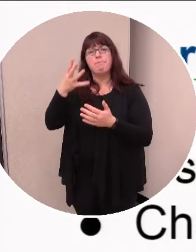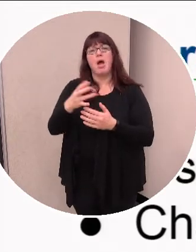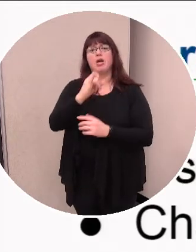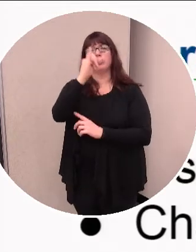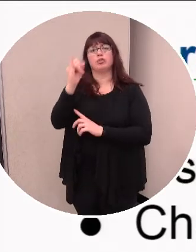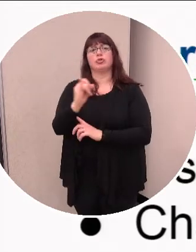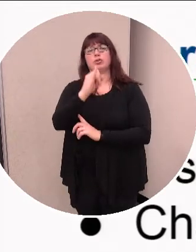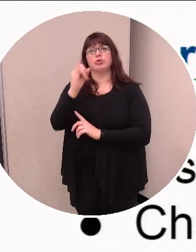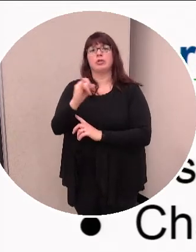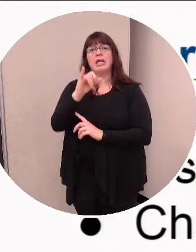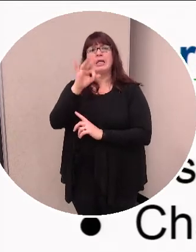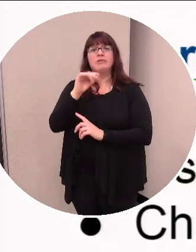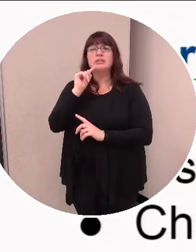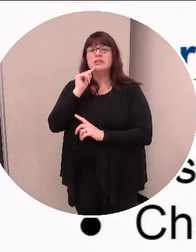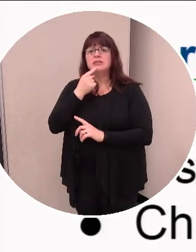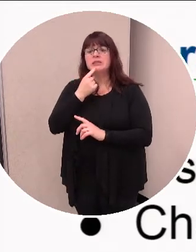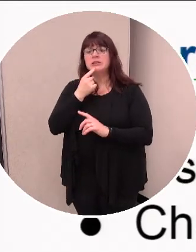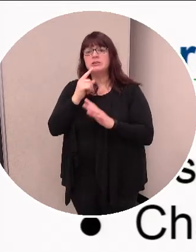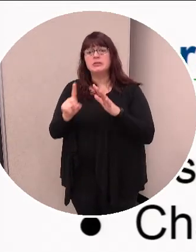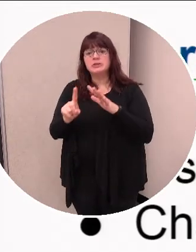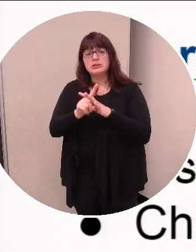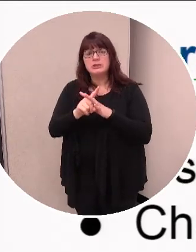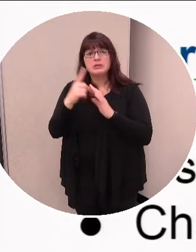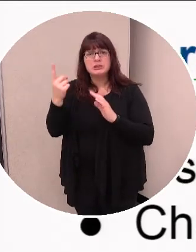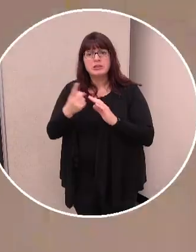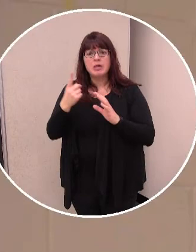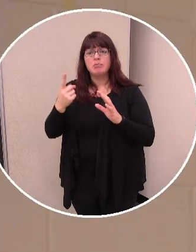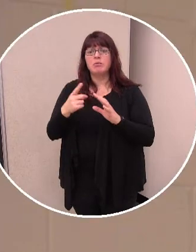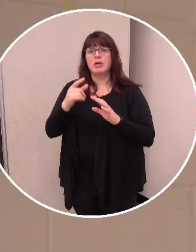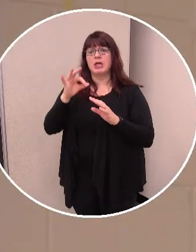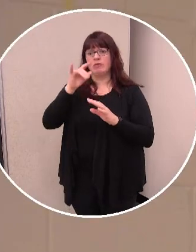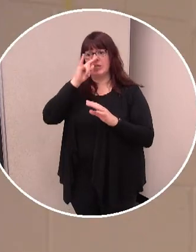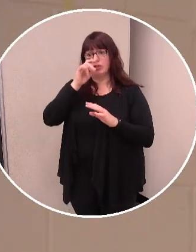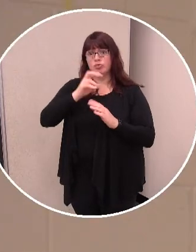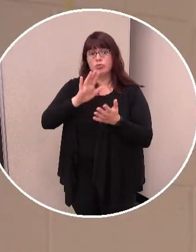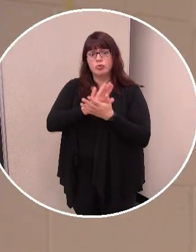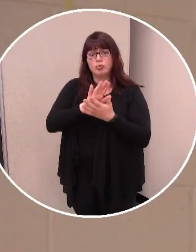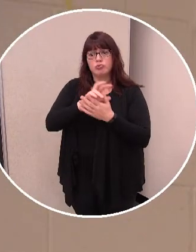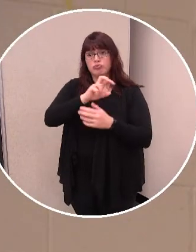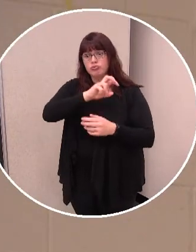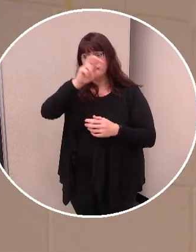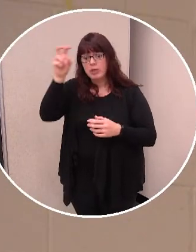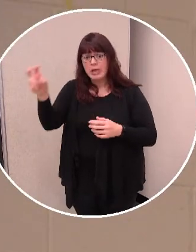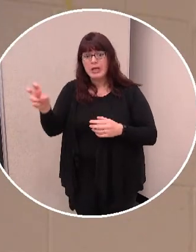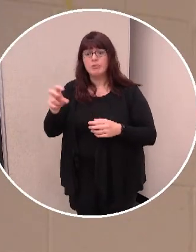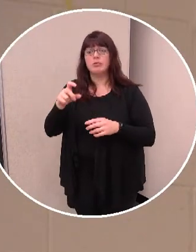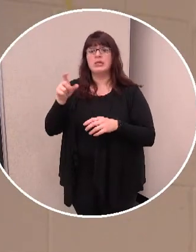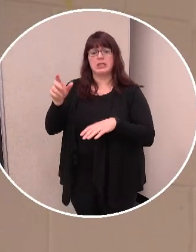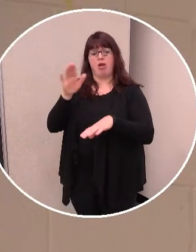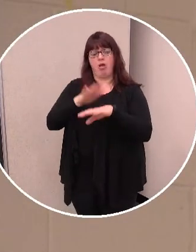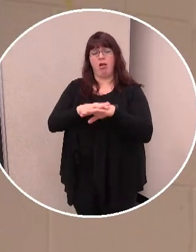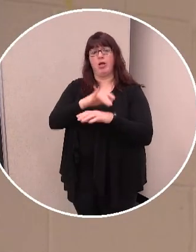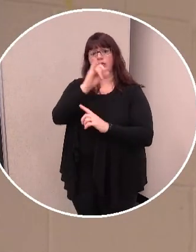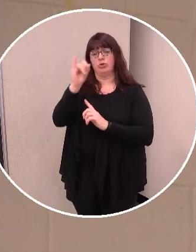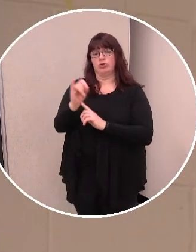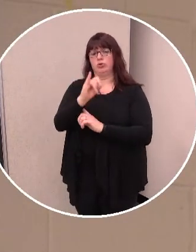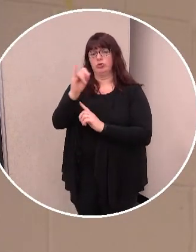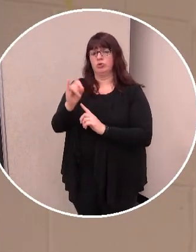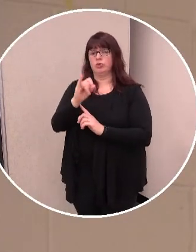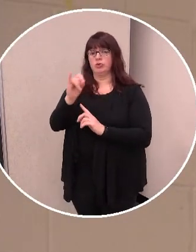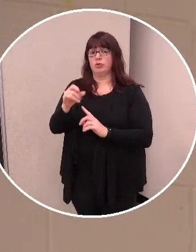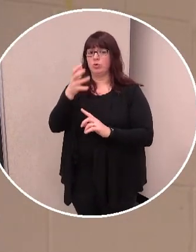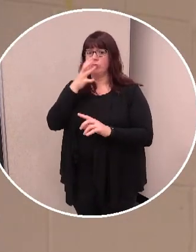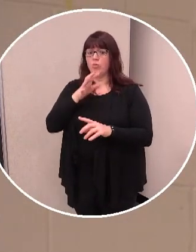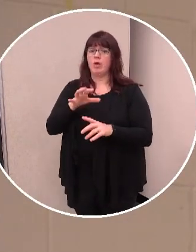a serious situation that emerges somewhere on the globe, that we can adjust the course without impacting parents